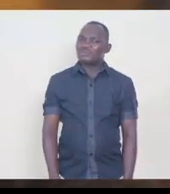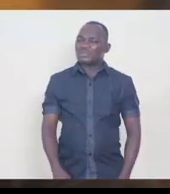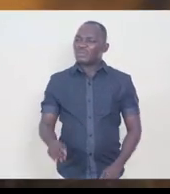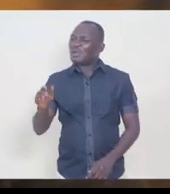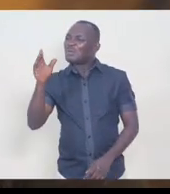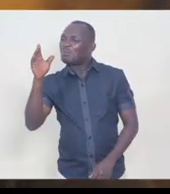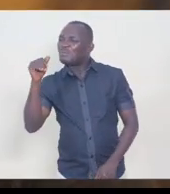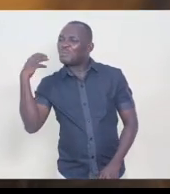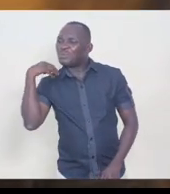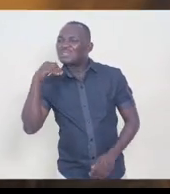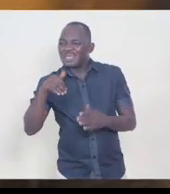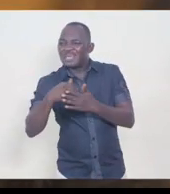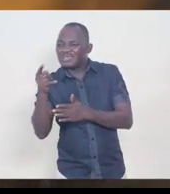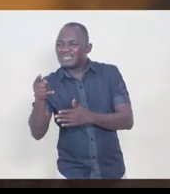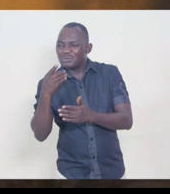How is she?